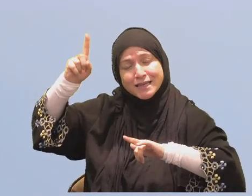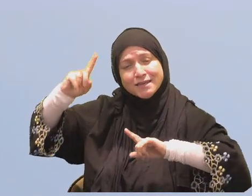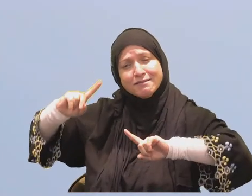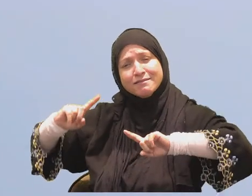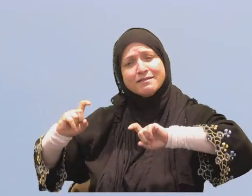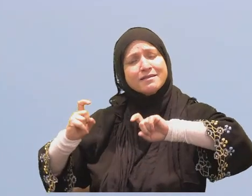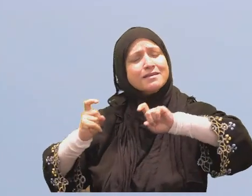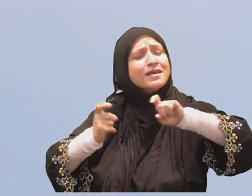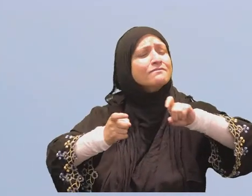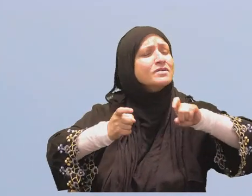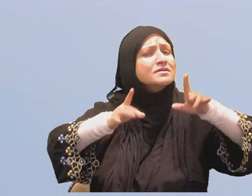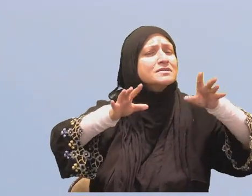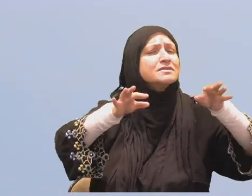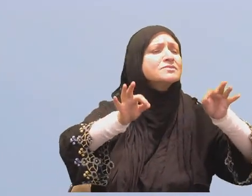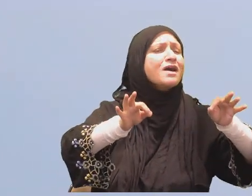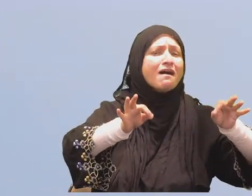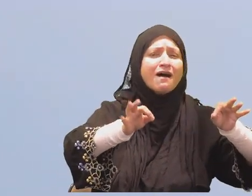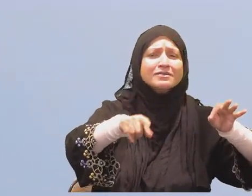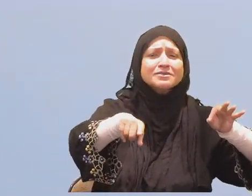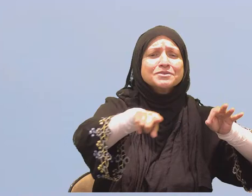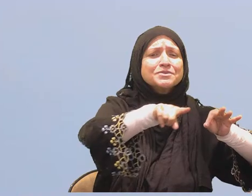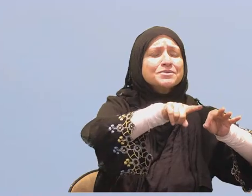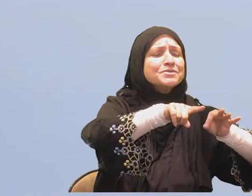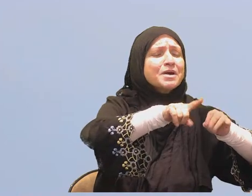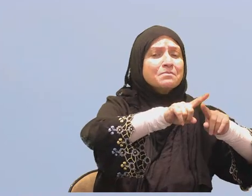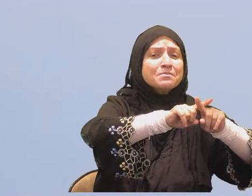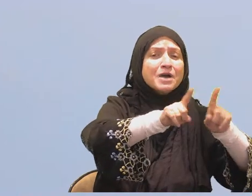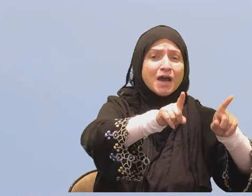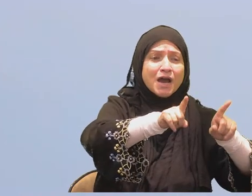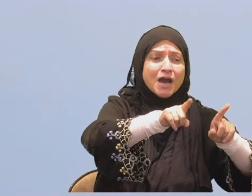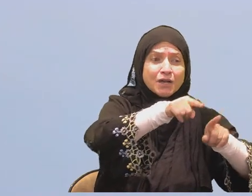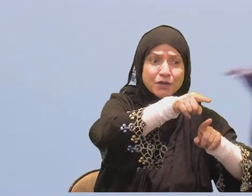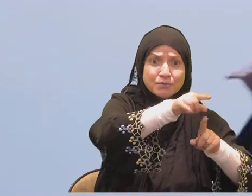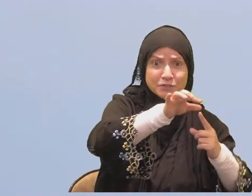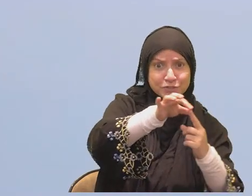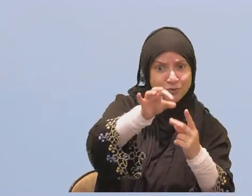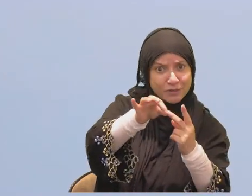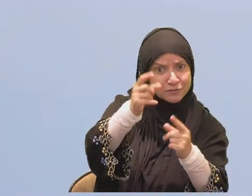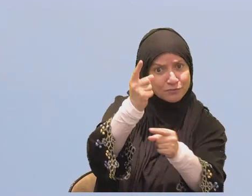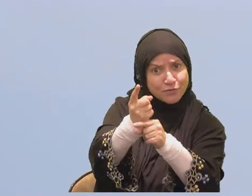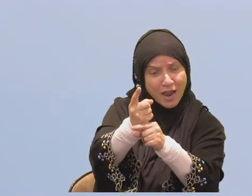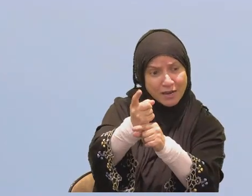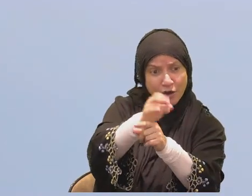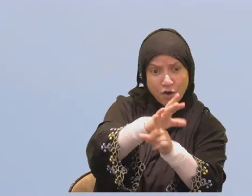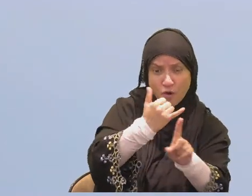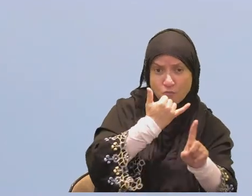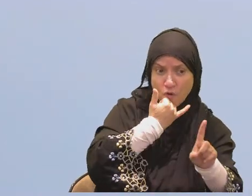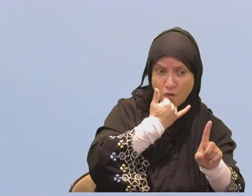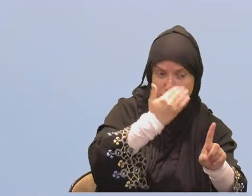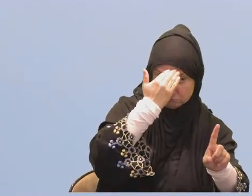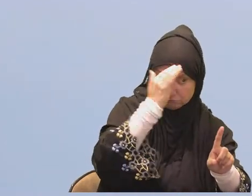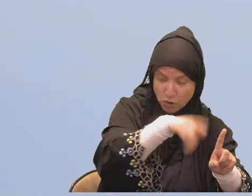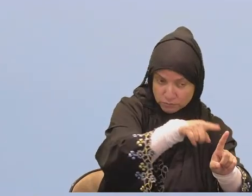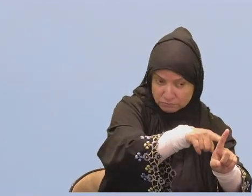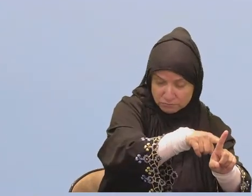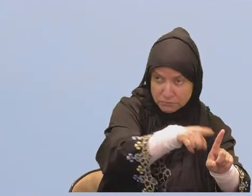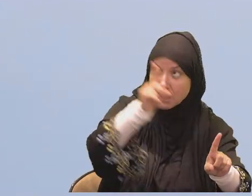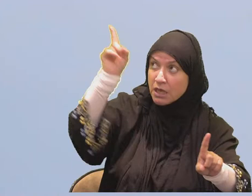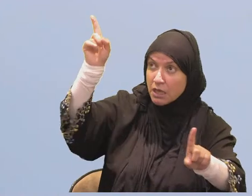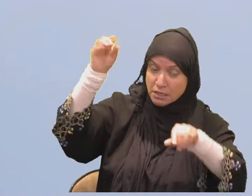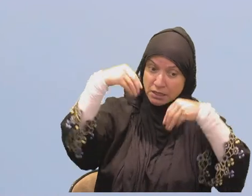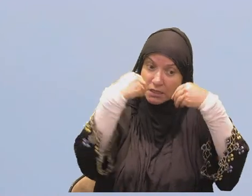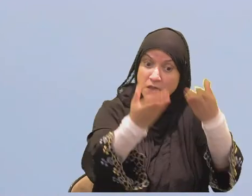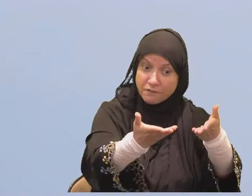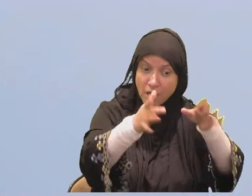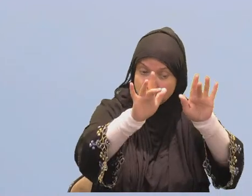only comes from Allah. There is no foundation of societal-wide ethics without revelation. We